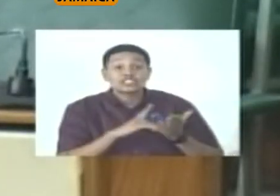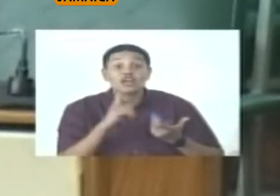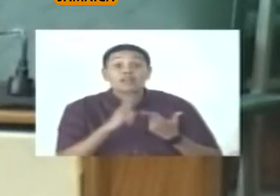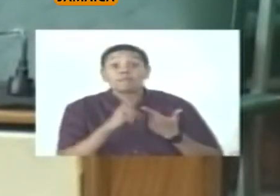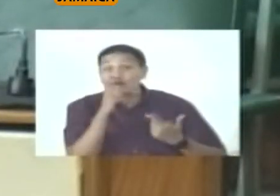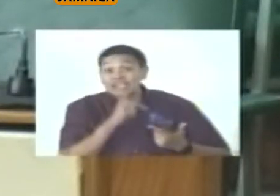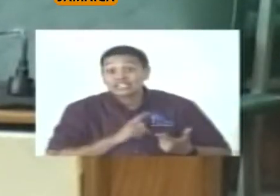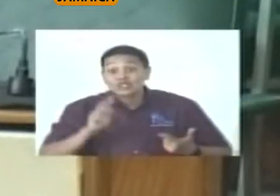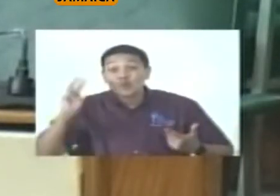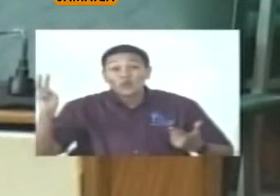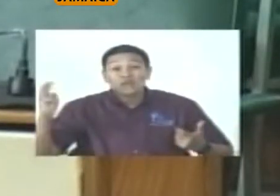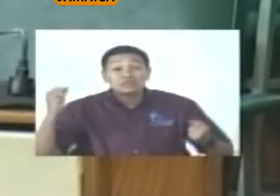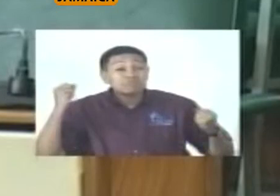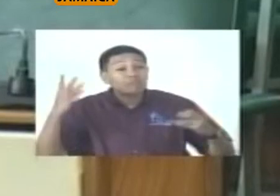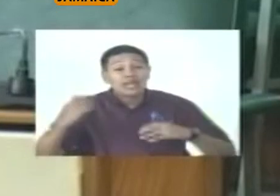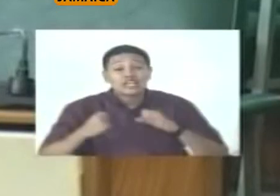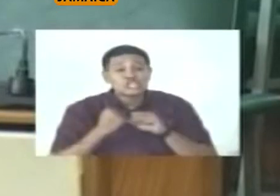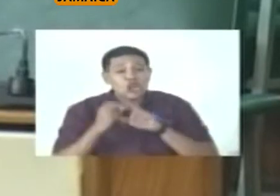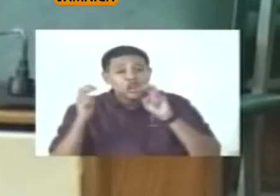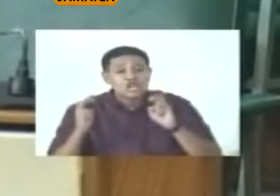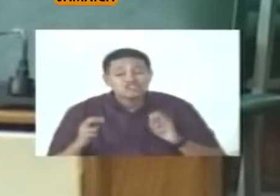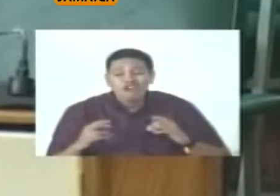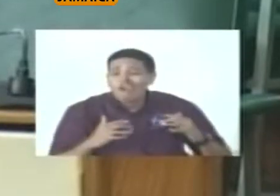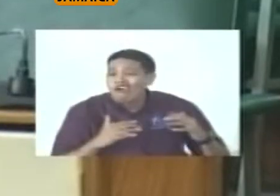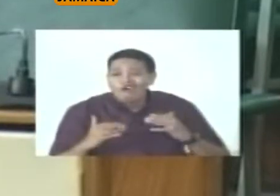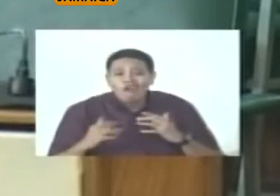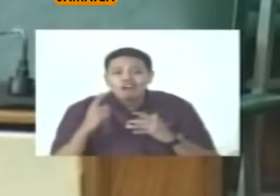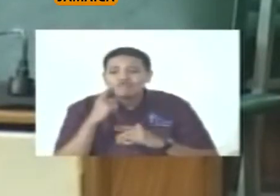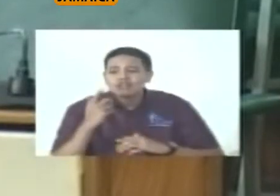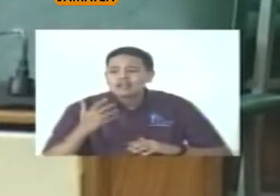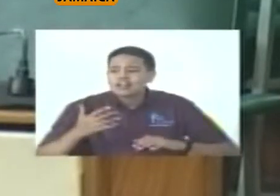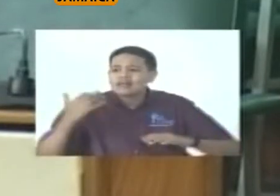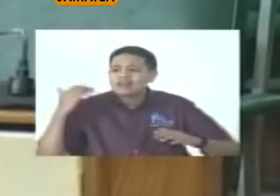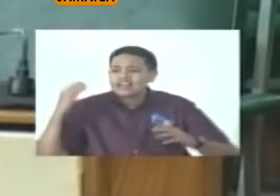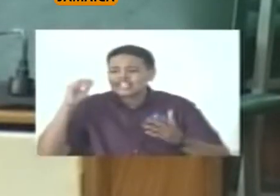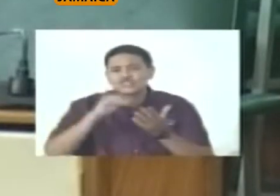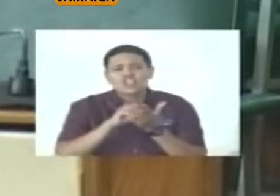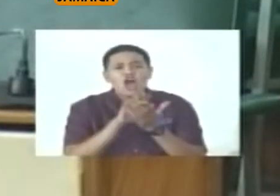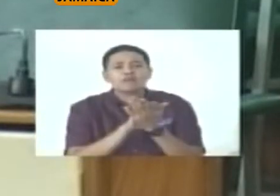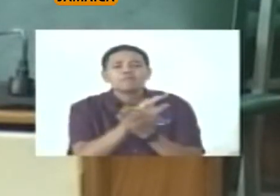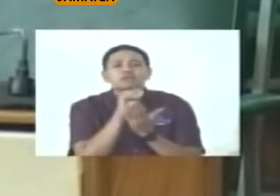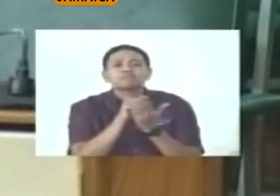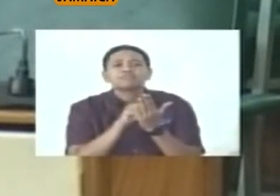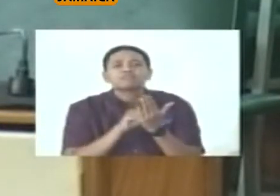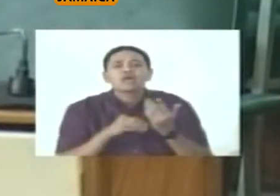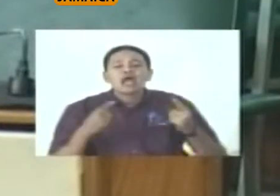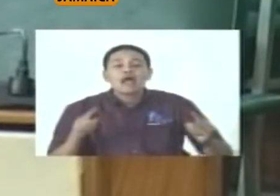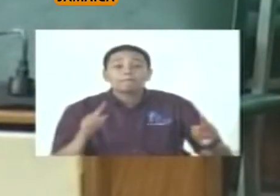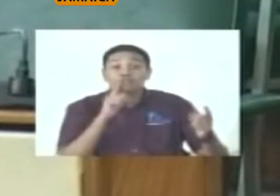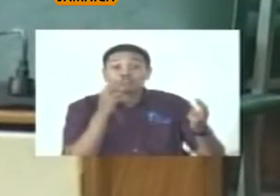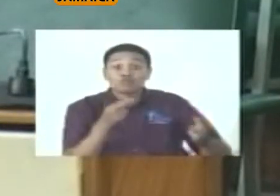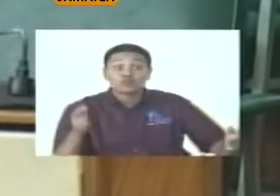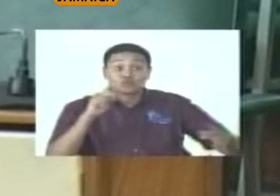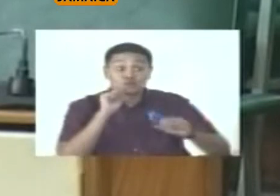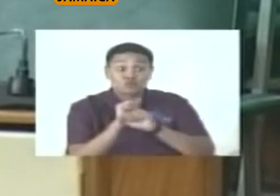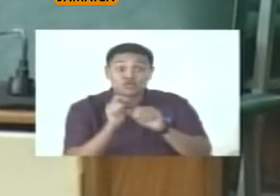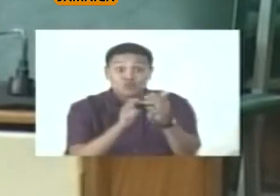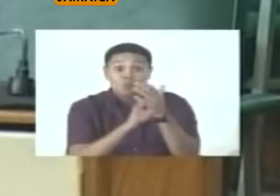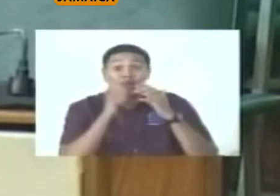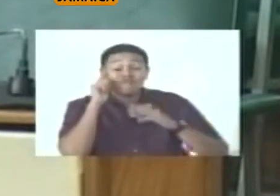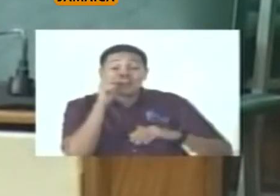Kingston Western. That is well known, well documented, Mr. President. And the fact is the resources that are required are